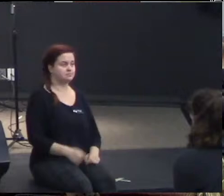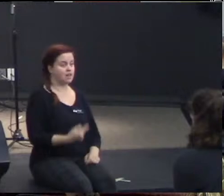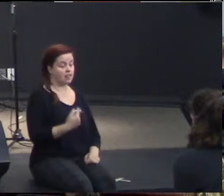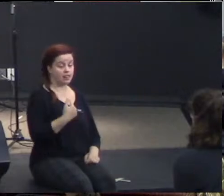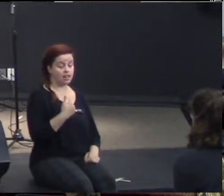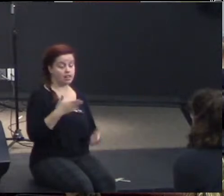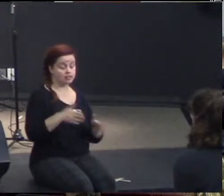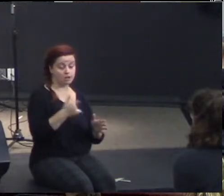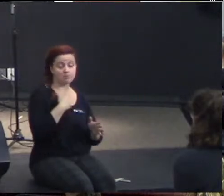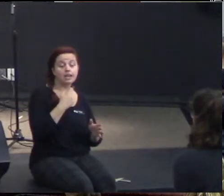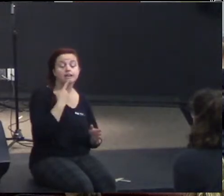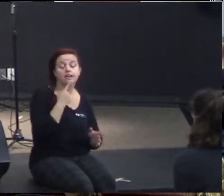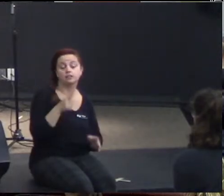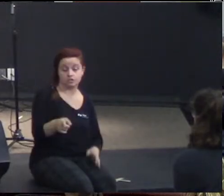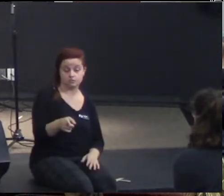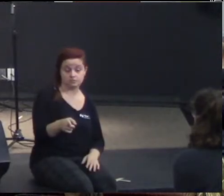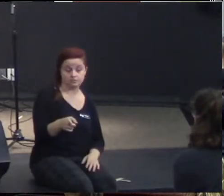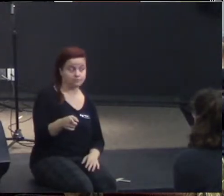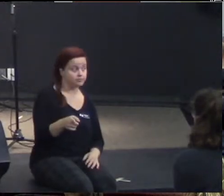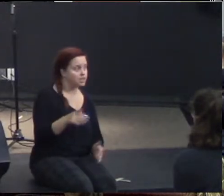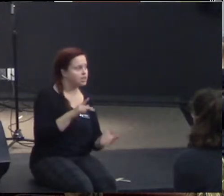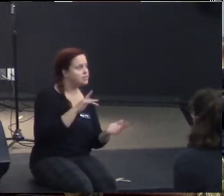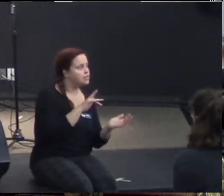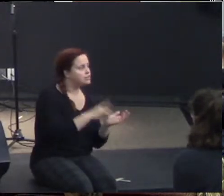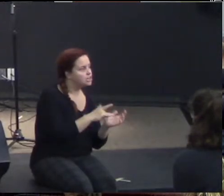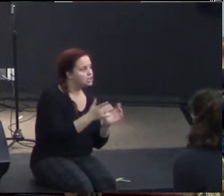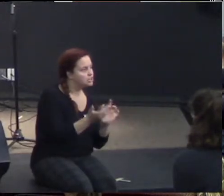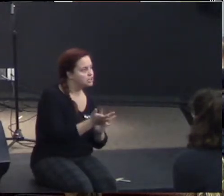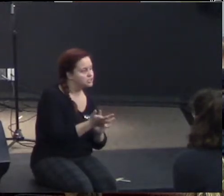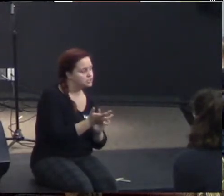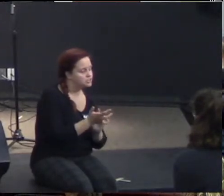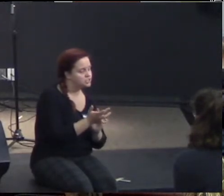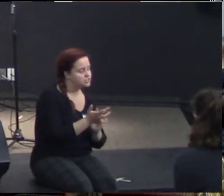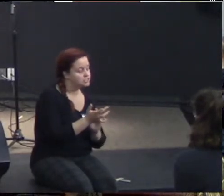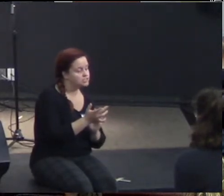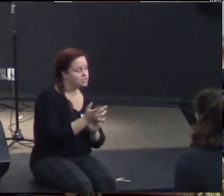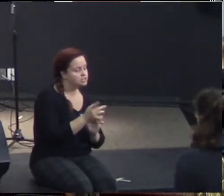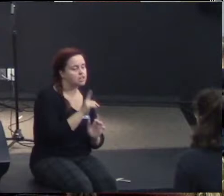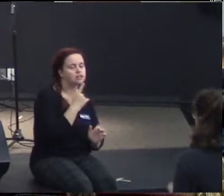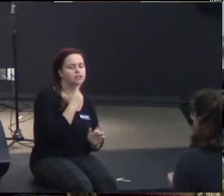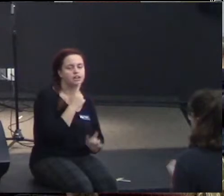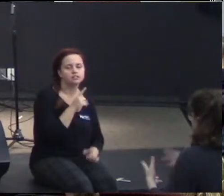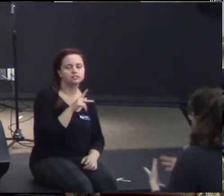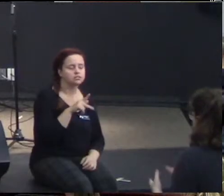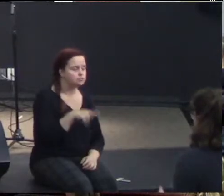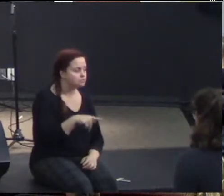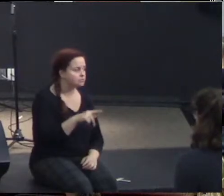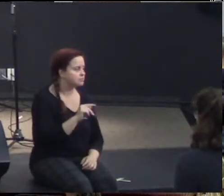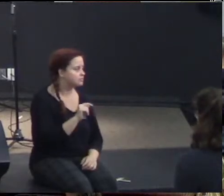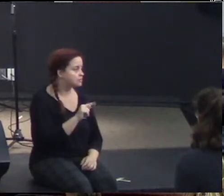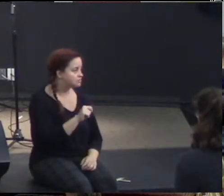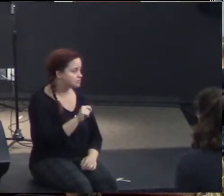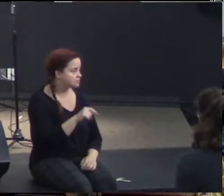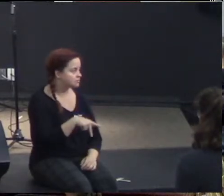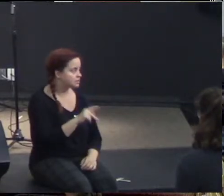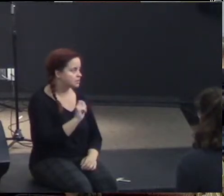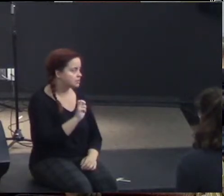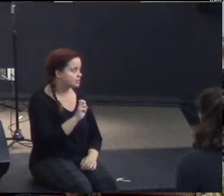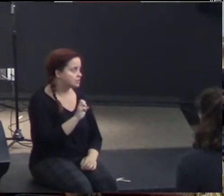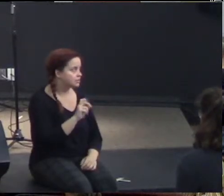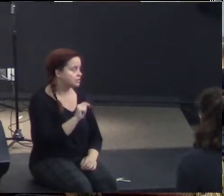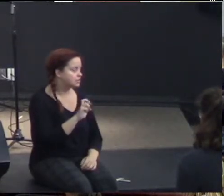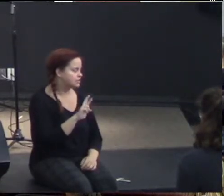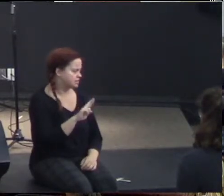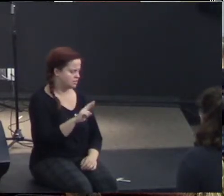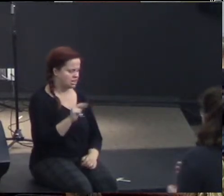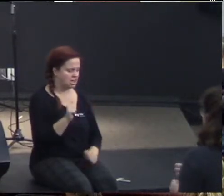down. And then Jesus wheels on Peter and says, get behind me, Satan.